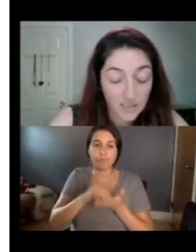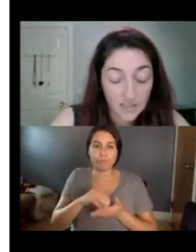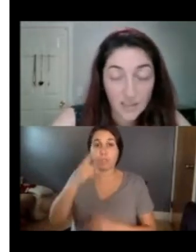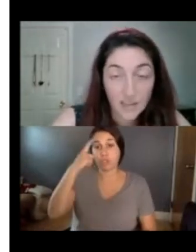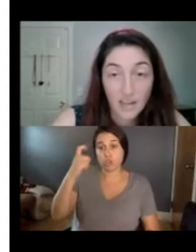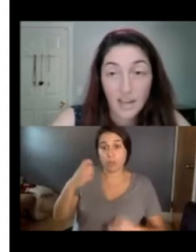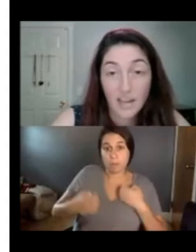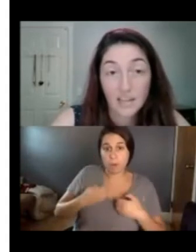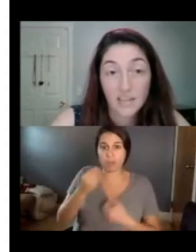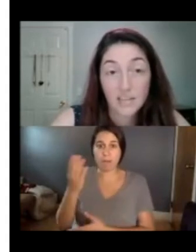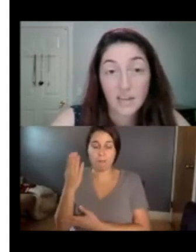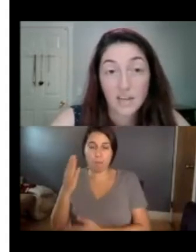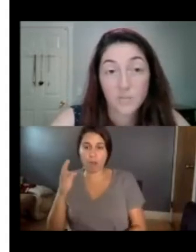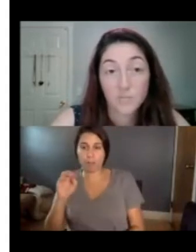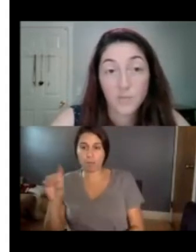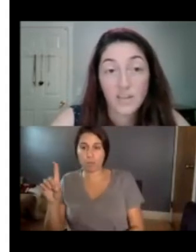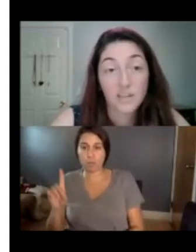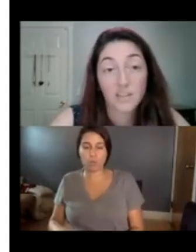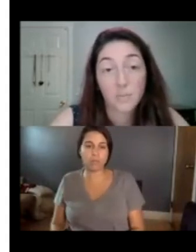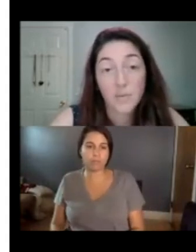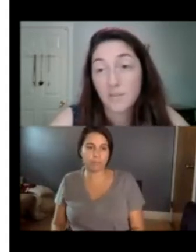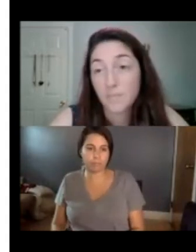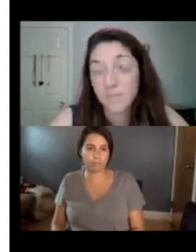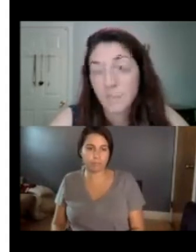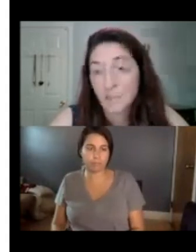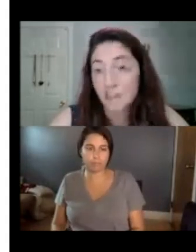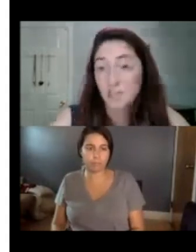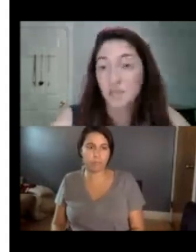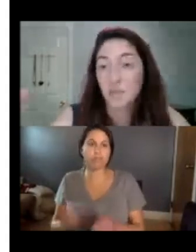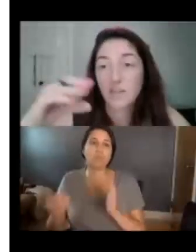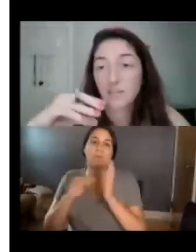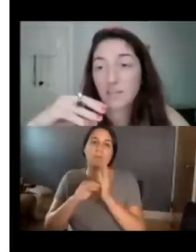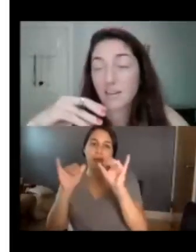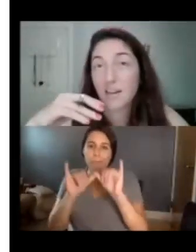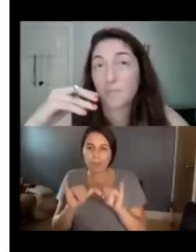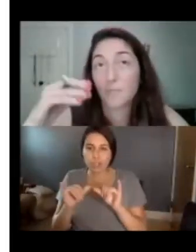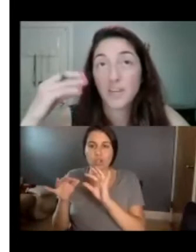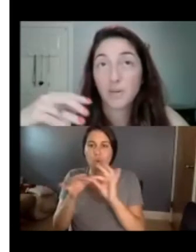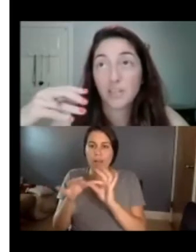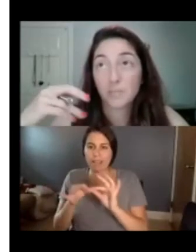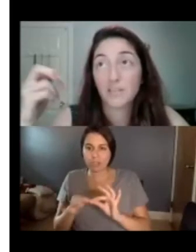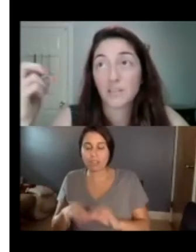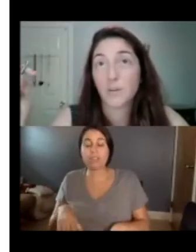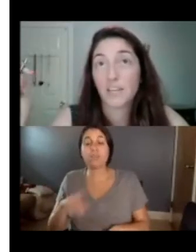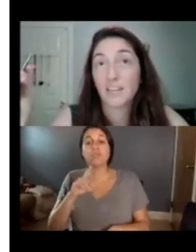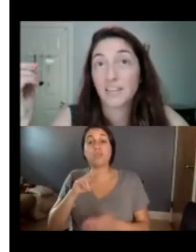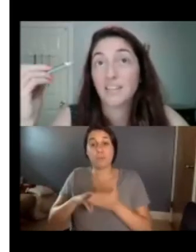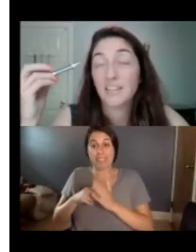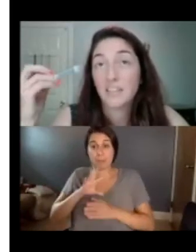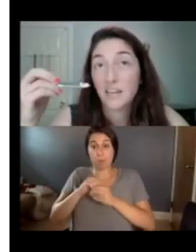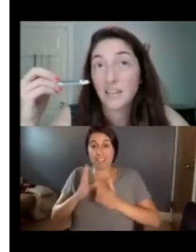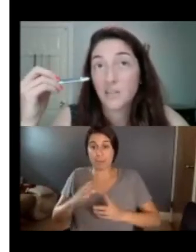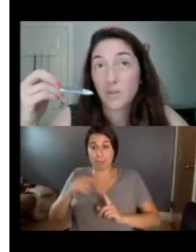mood. And we conducted repeated measures correlations, which basically within participants